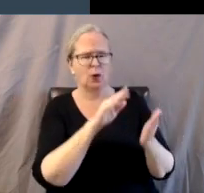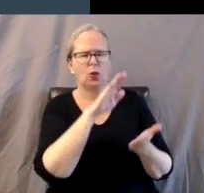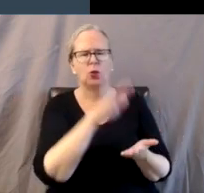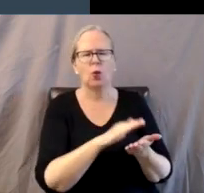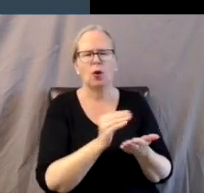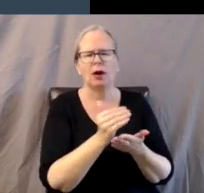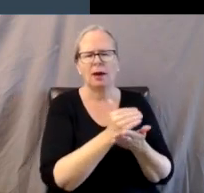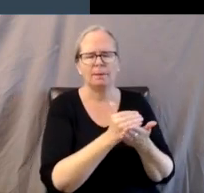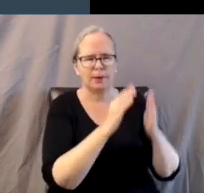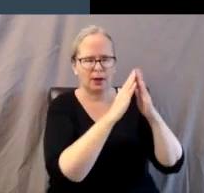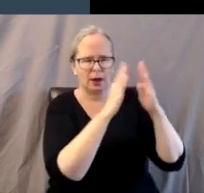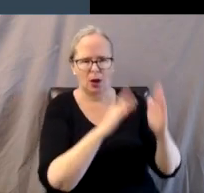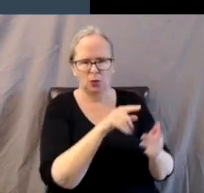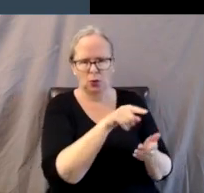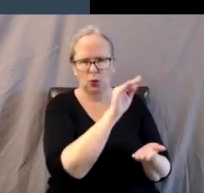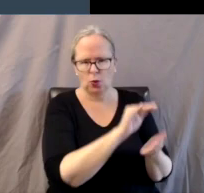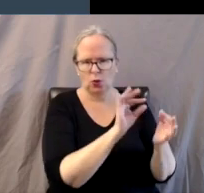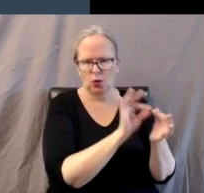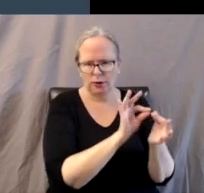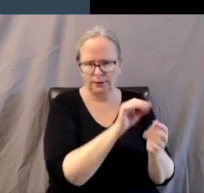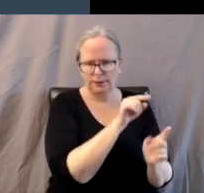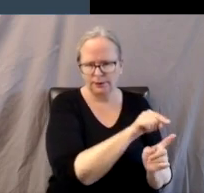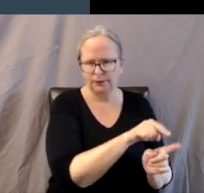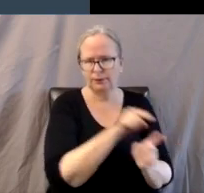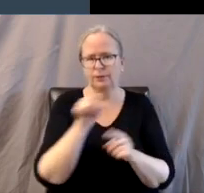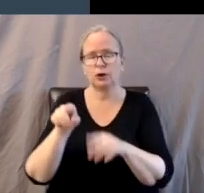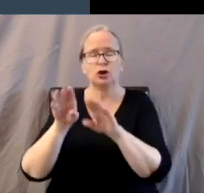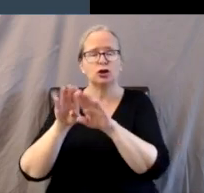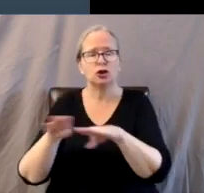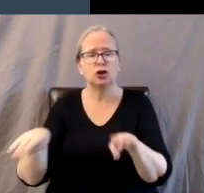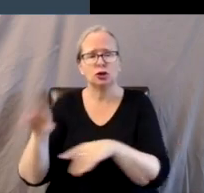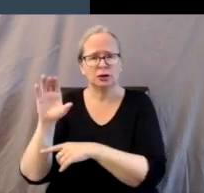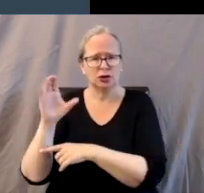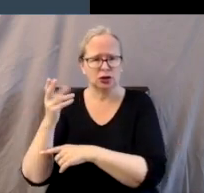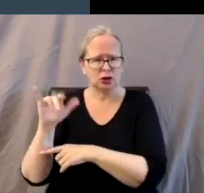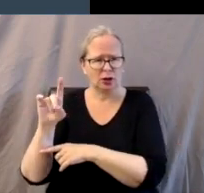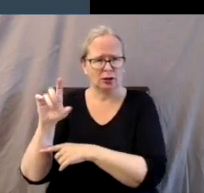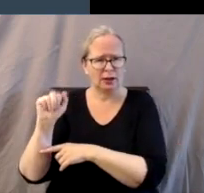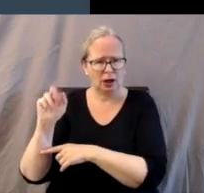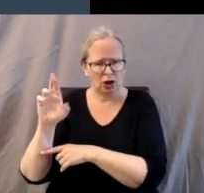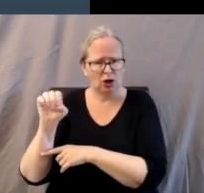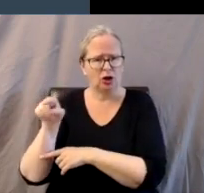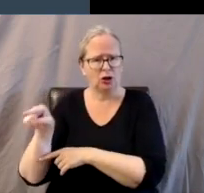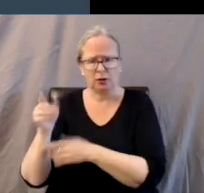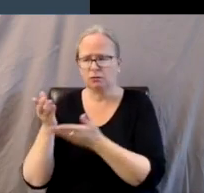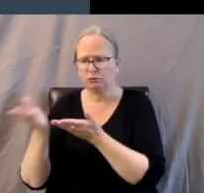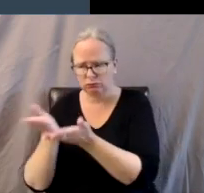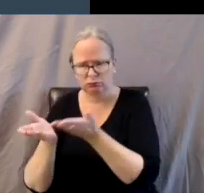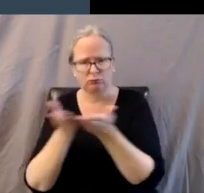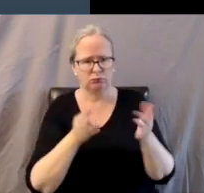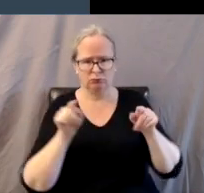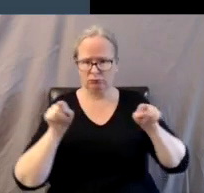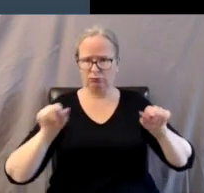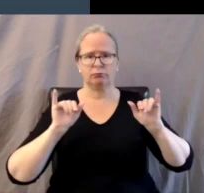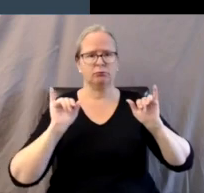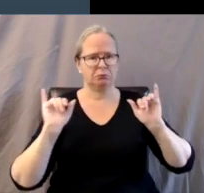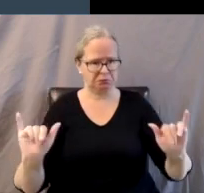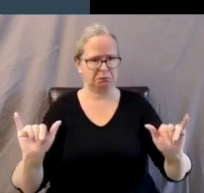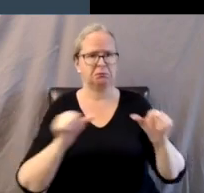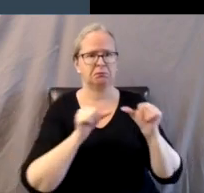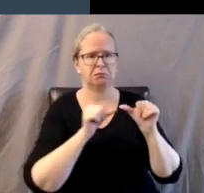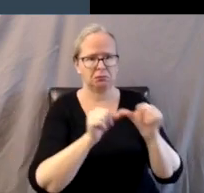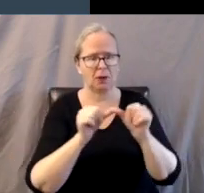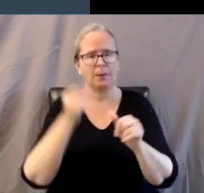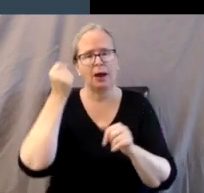can further this capacity in one's life for these sustainable health outcomes instead of always addressing